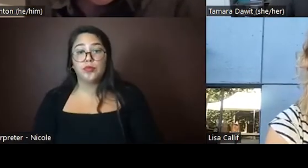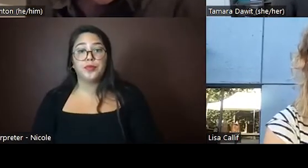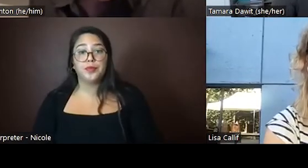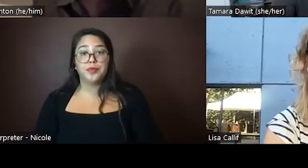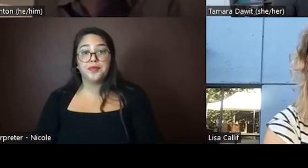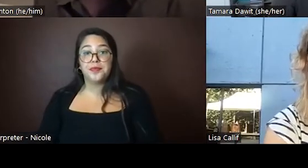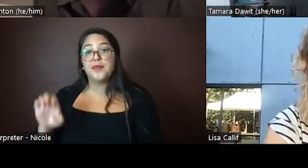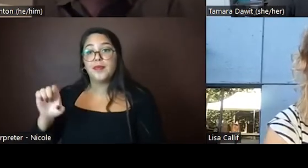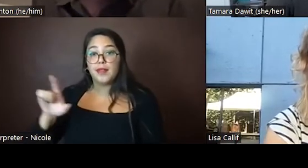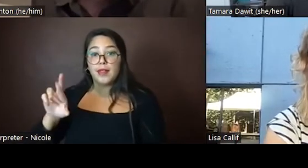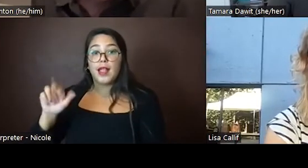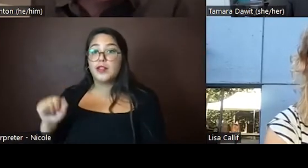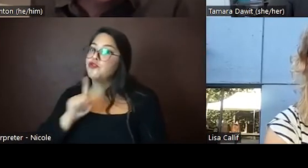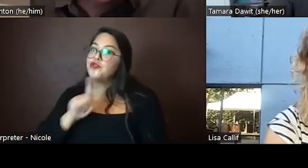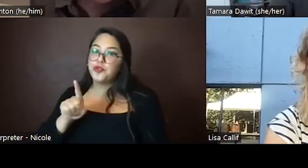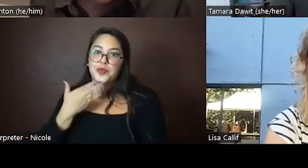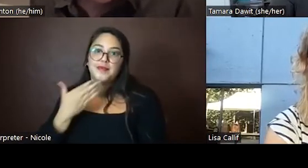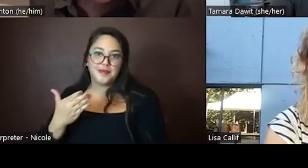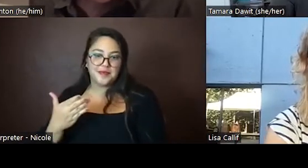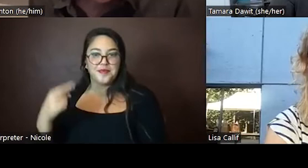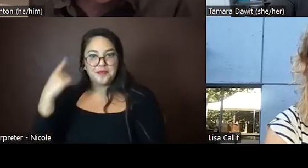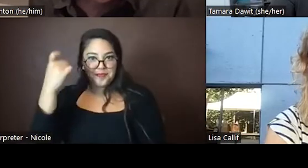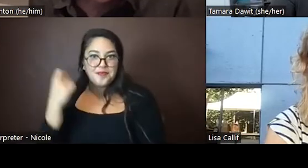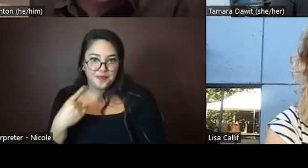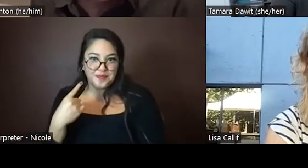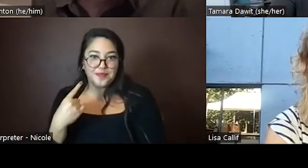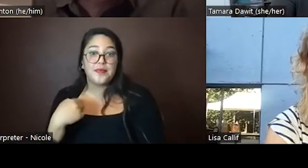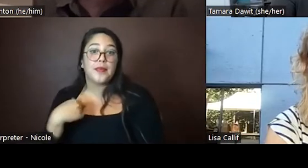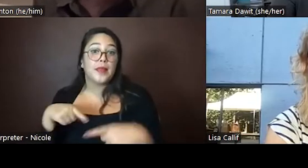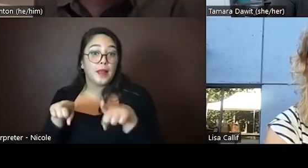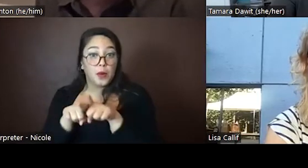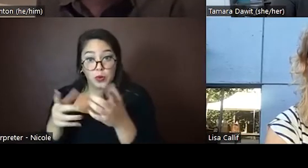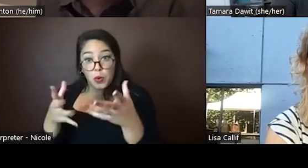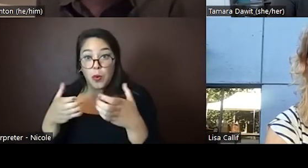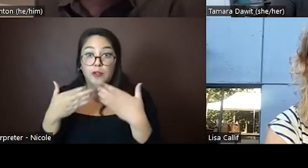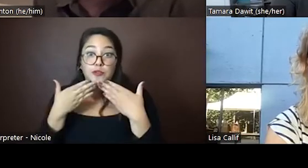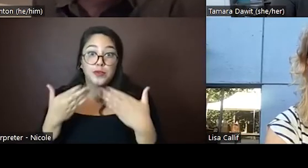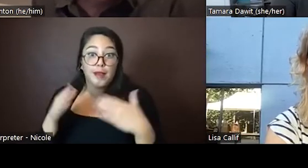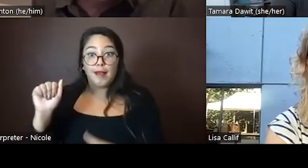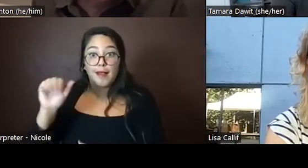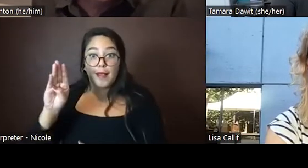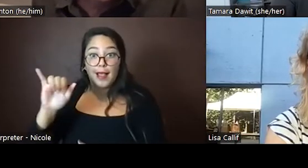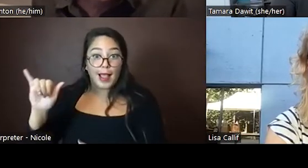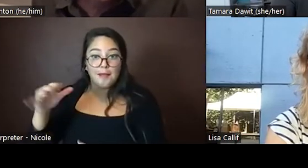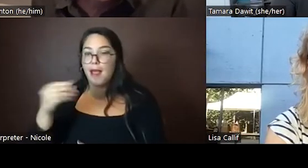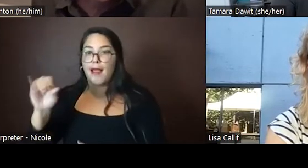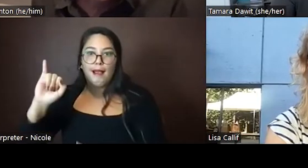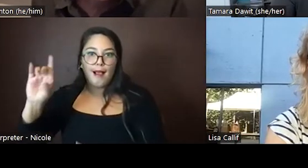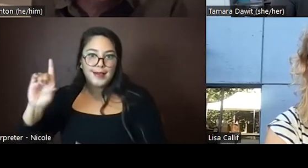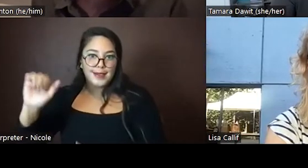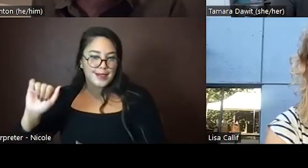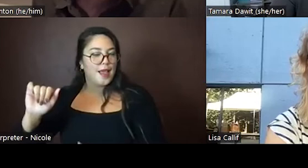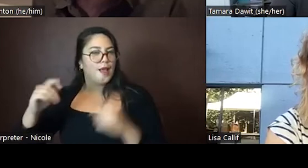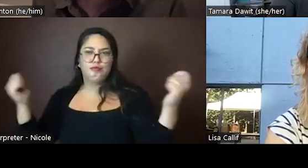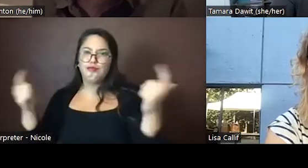Sure, thank you for the question. And I also want to say thanks to Abby and the IDA and everybody in front